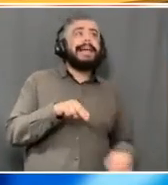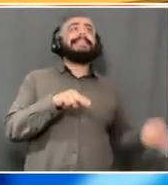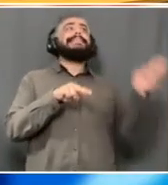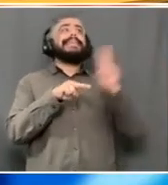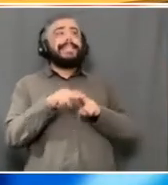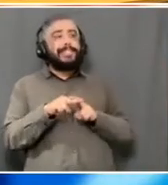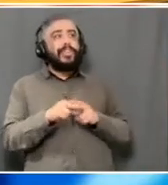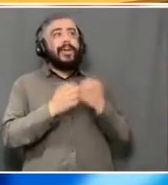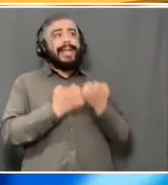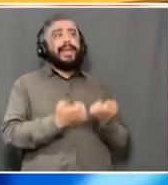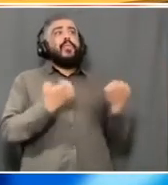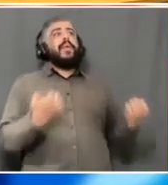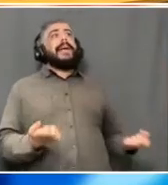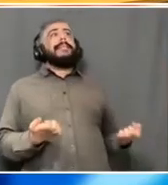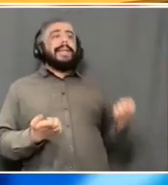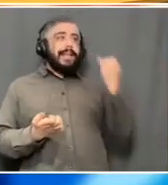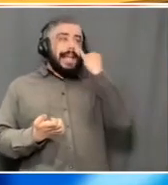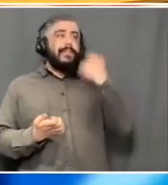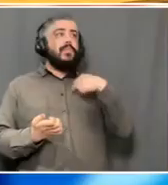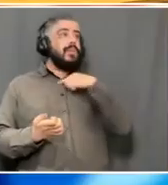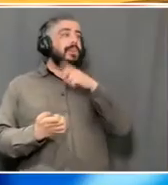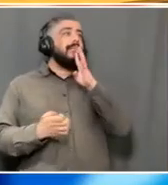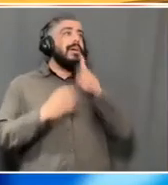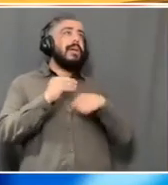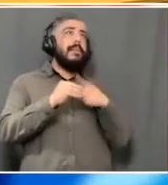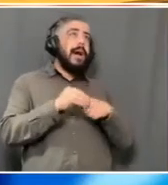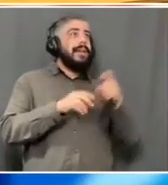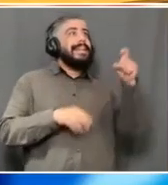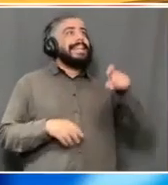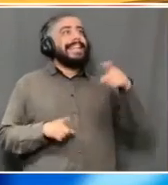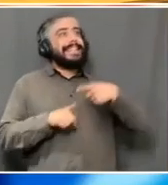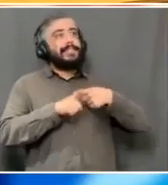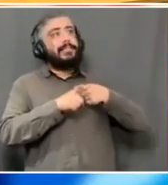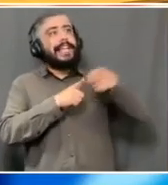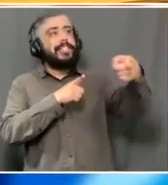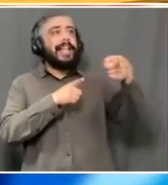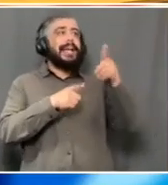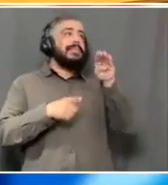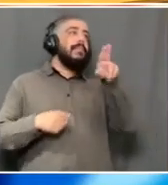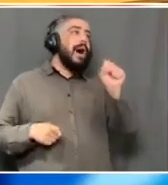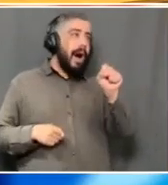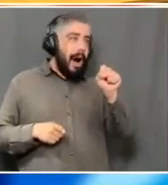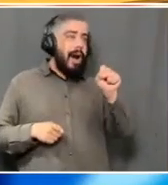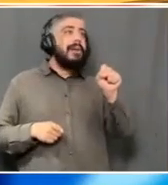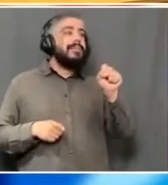talking about the needed specialized buses that are